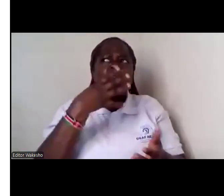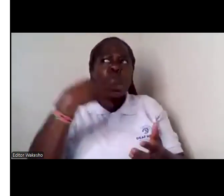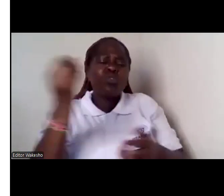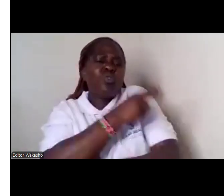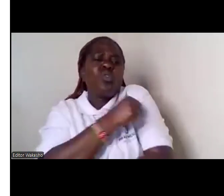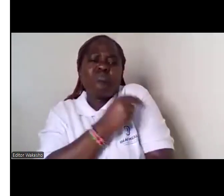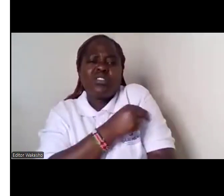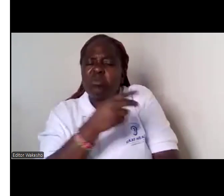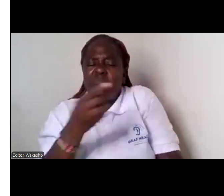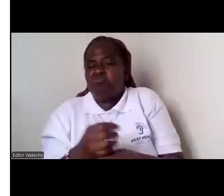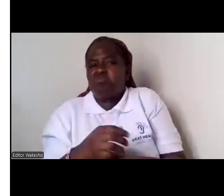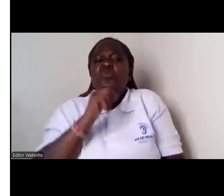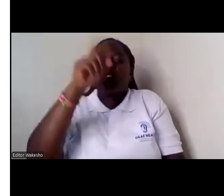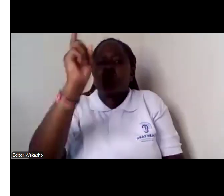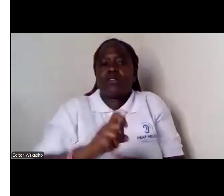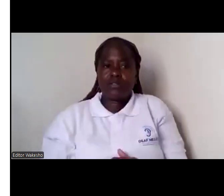injection.